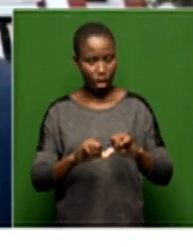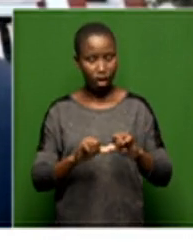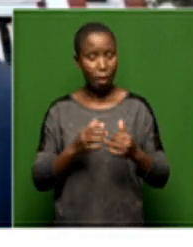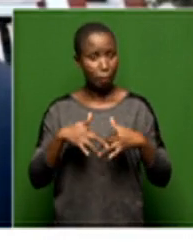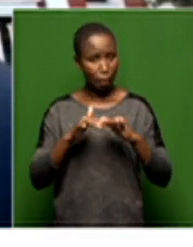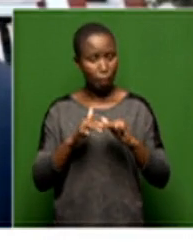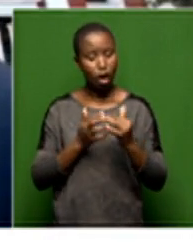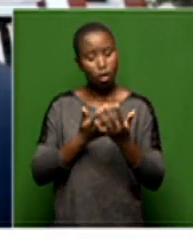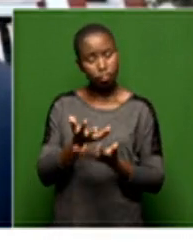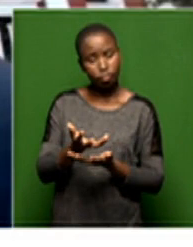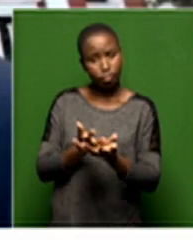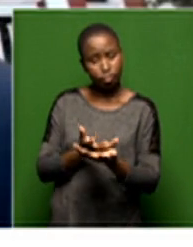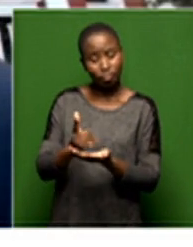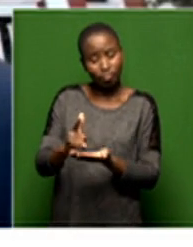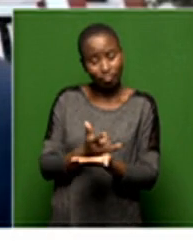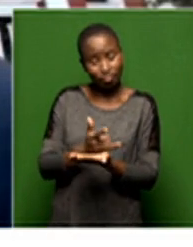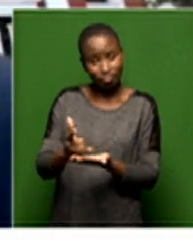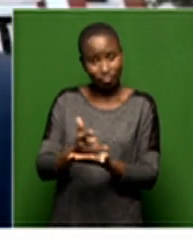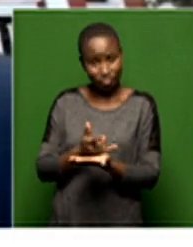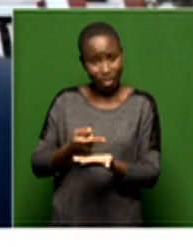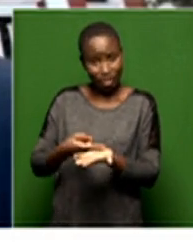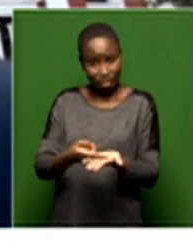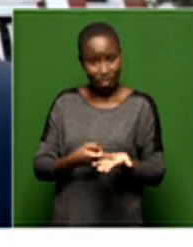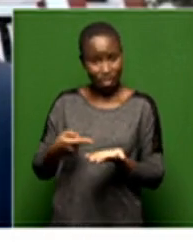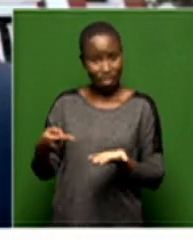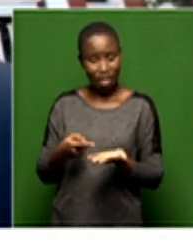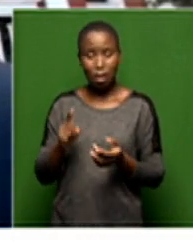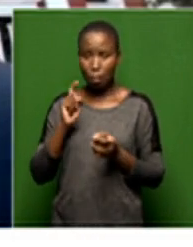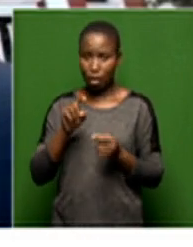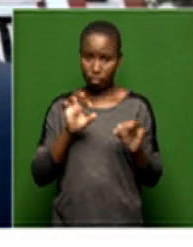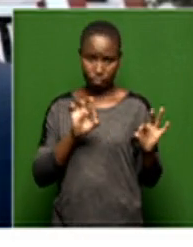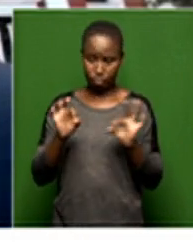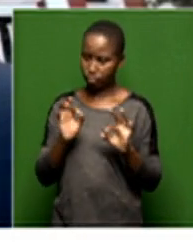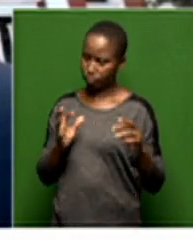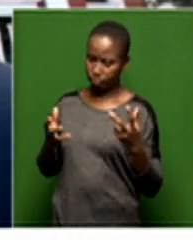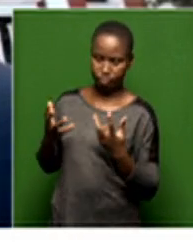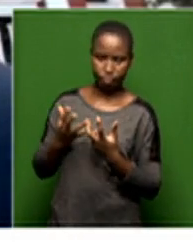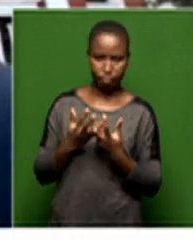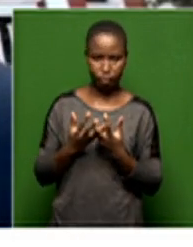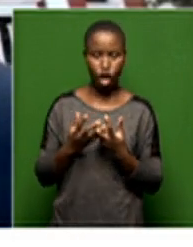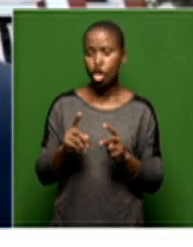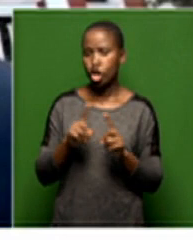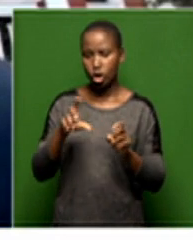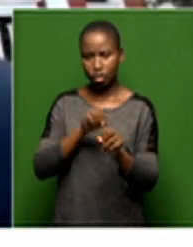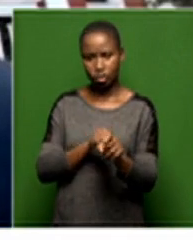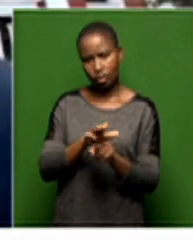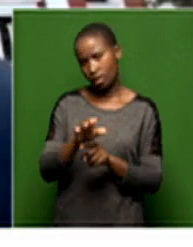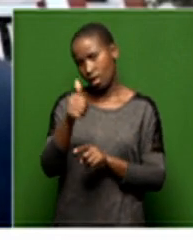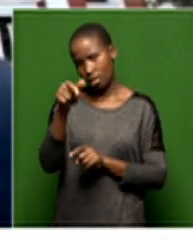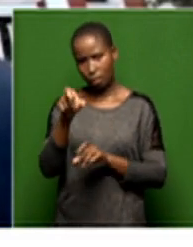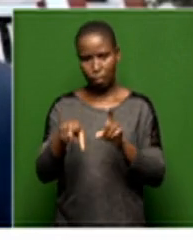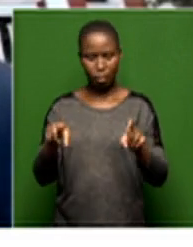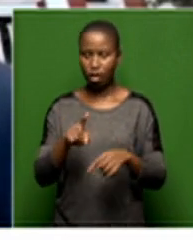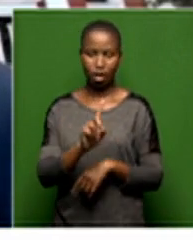conversation should not be about being cozy with one another, but being